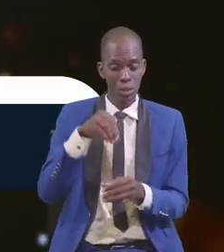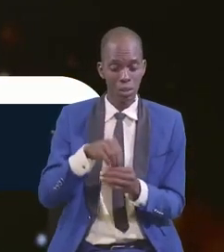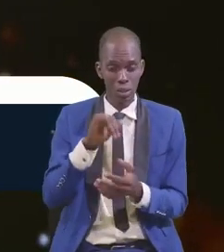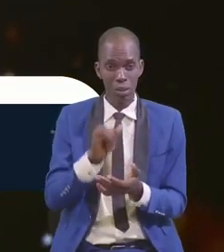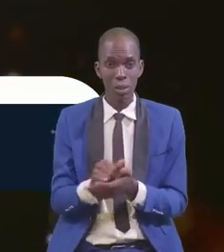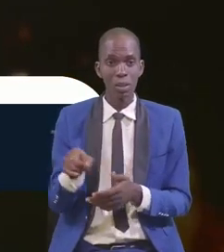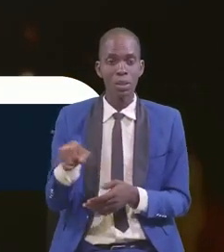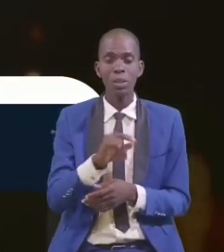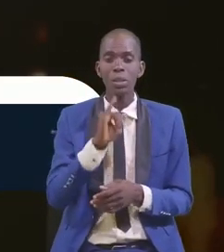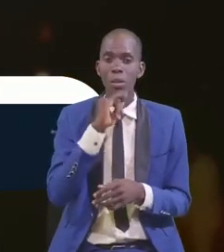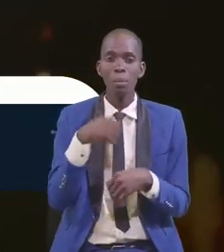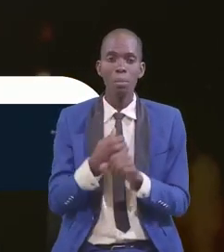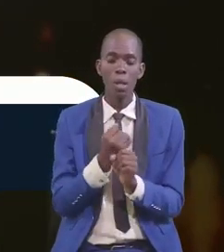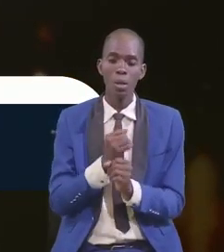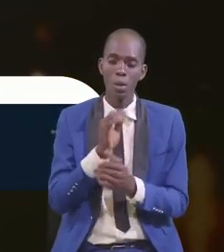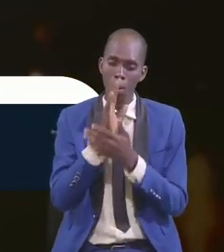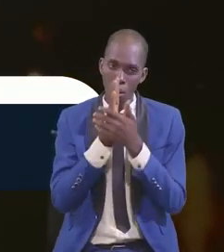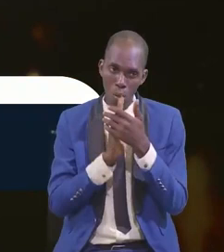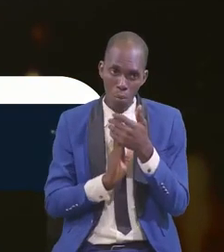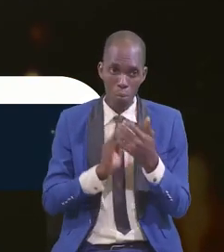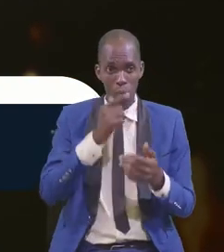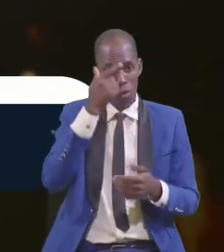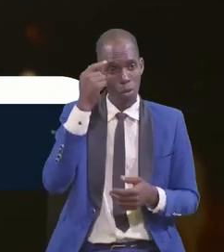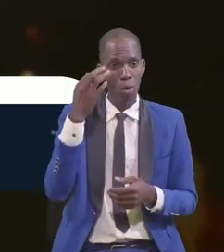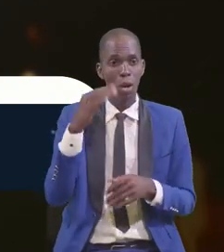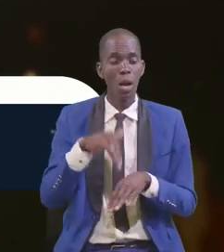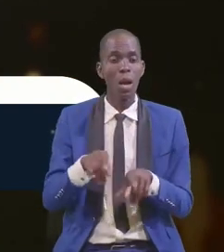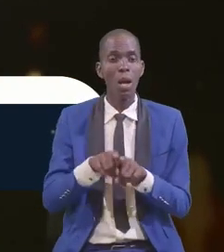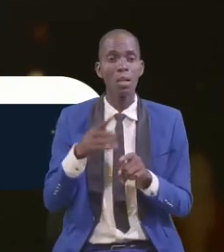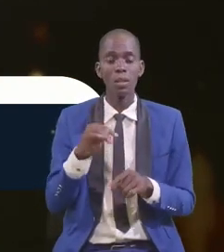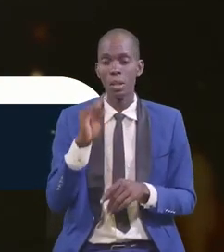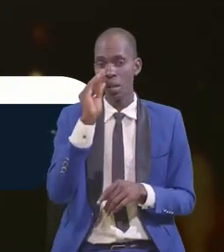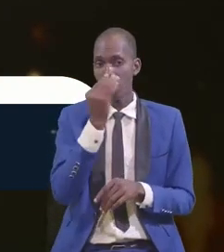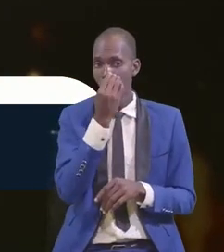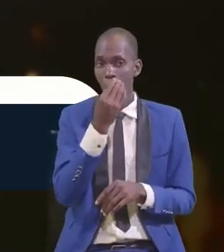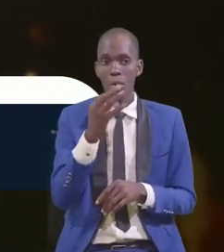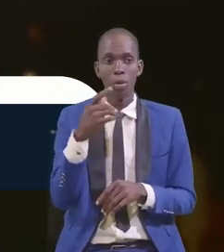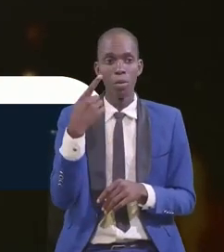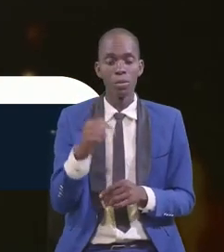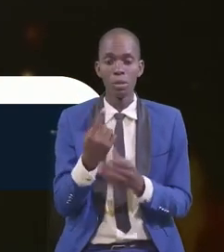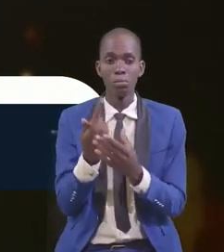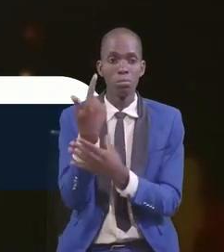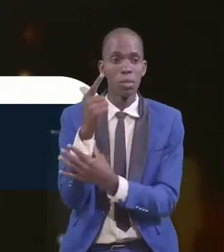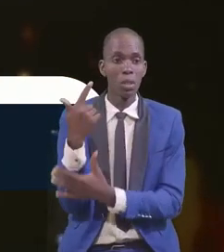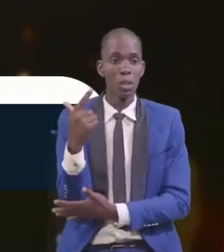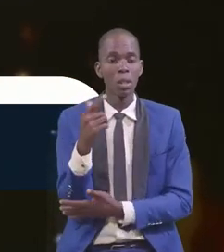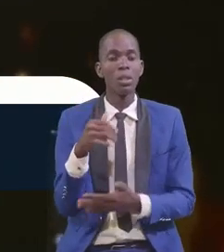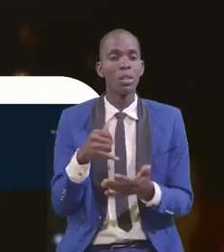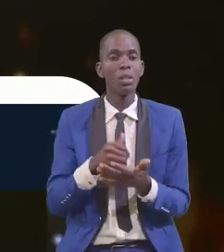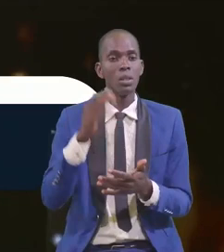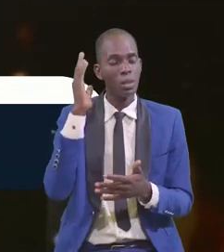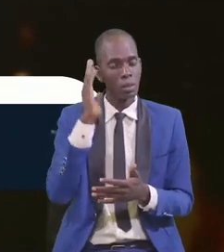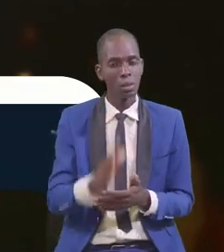he is made low, because as the flower of the grass he shall